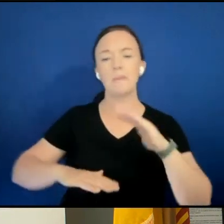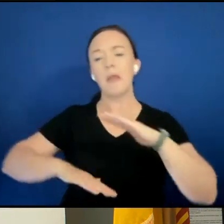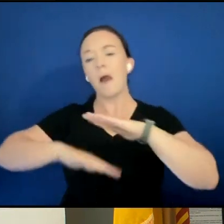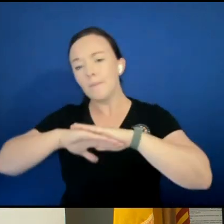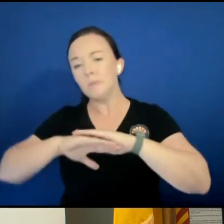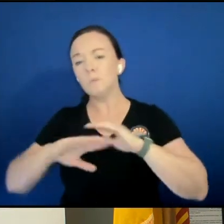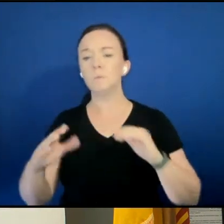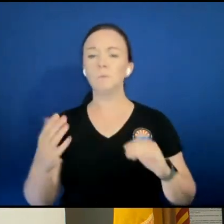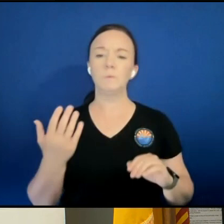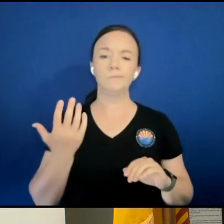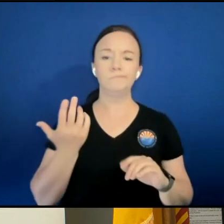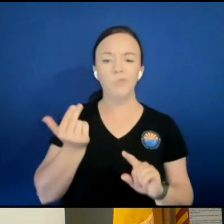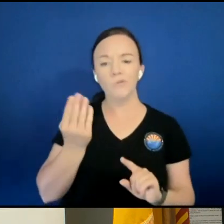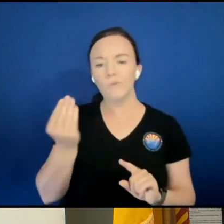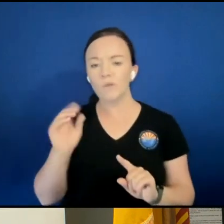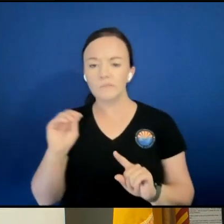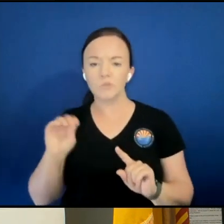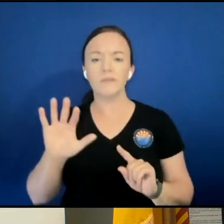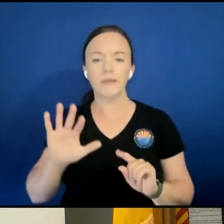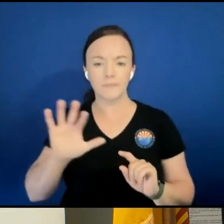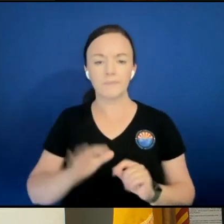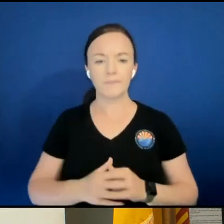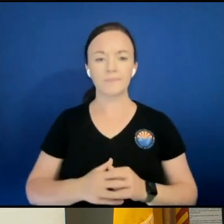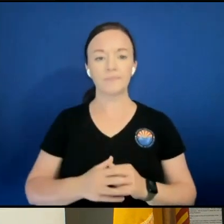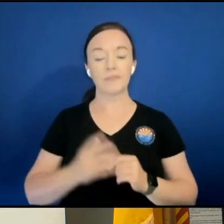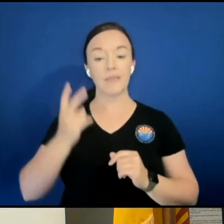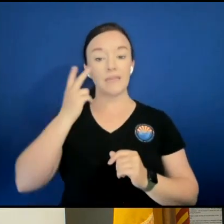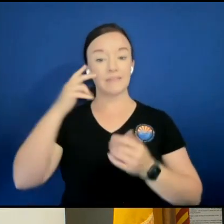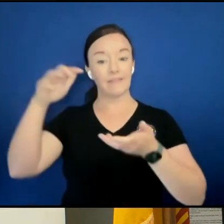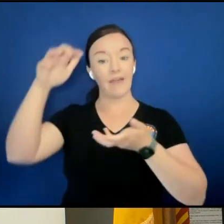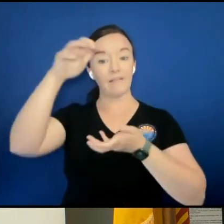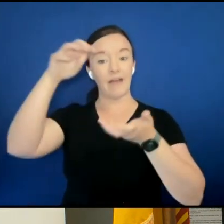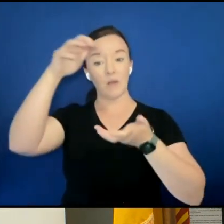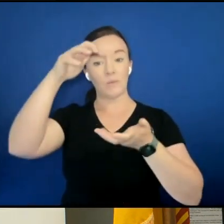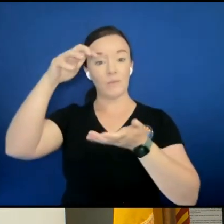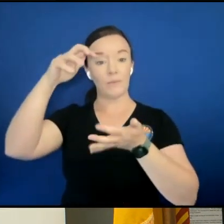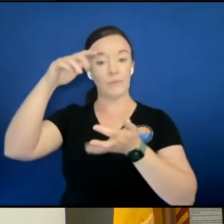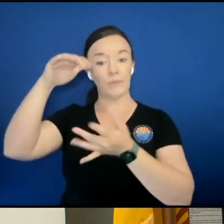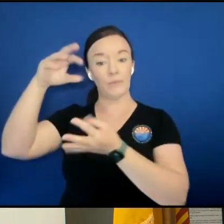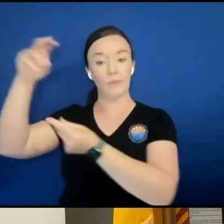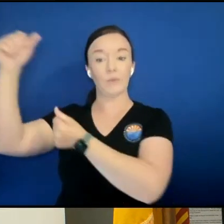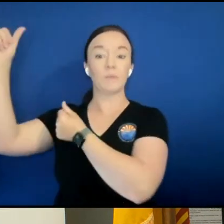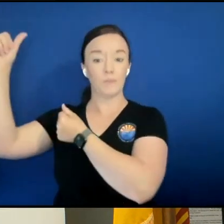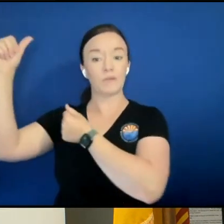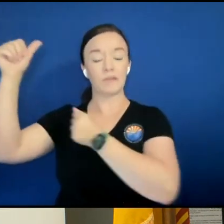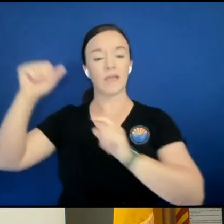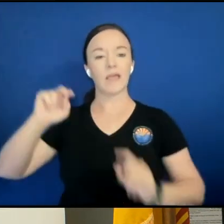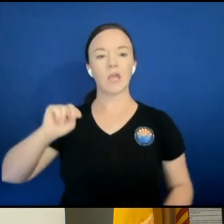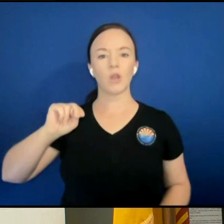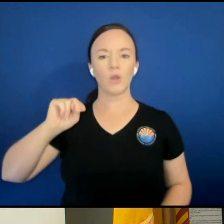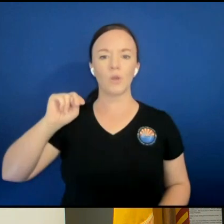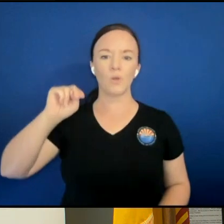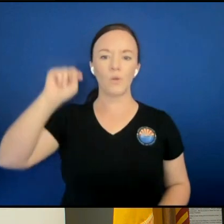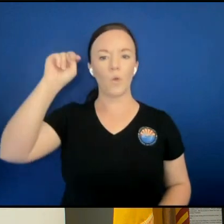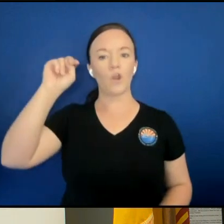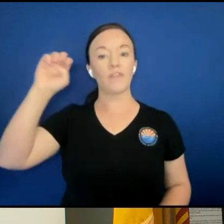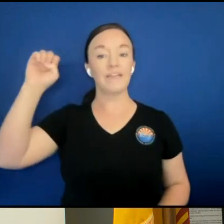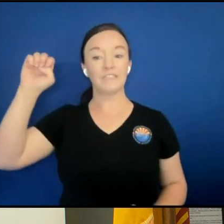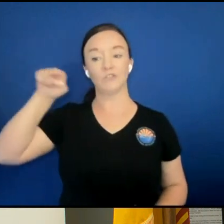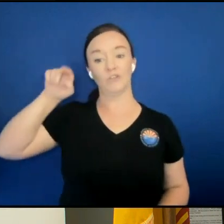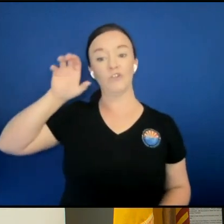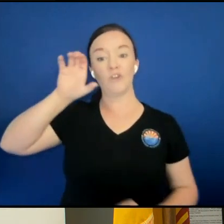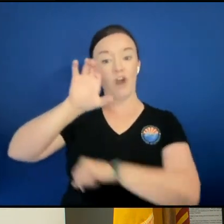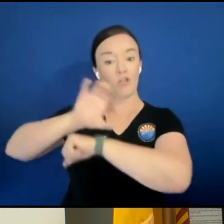have this, you can see this cloud skirting off, or this area of moisture skirting off just north of northeastern Colorado, and that's our